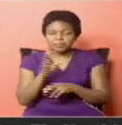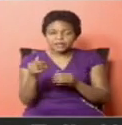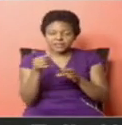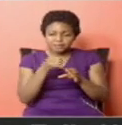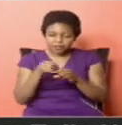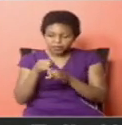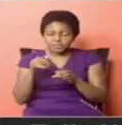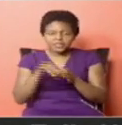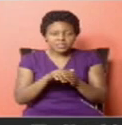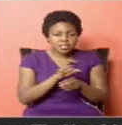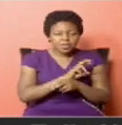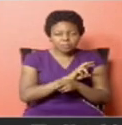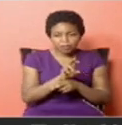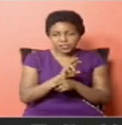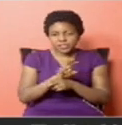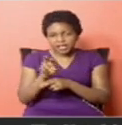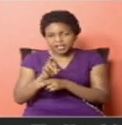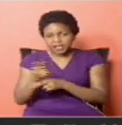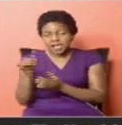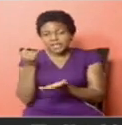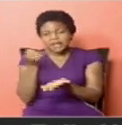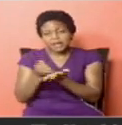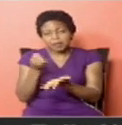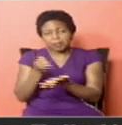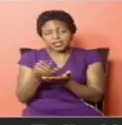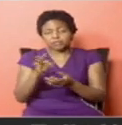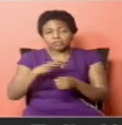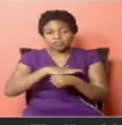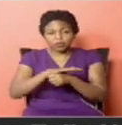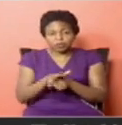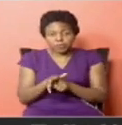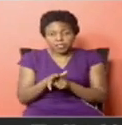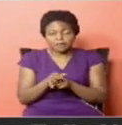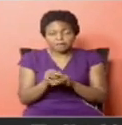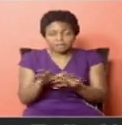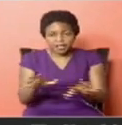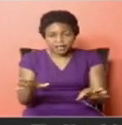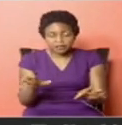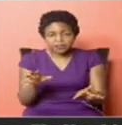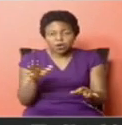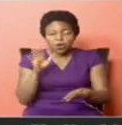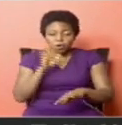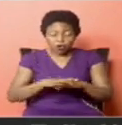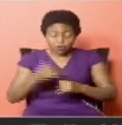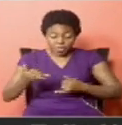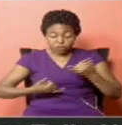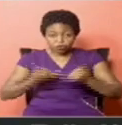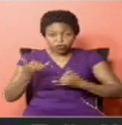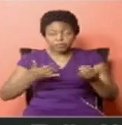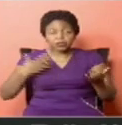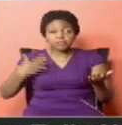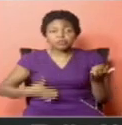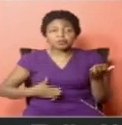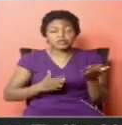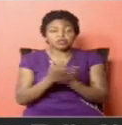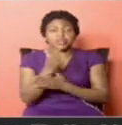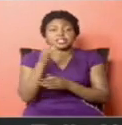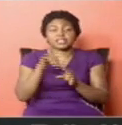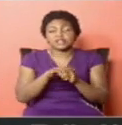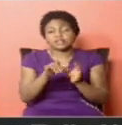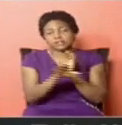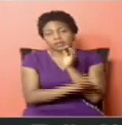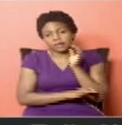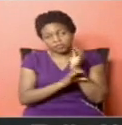in monitoring the impact of COVID-19 on the enjoyment of human rights in this